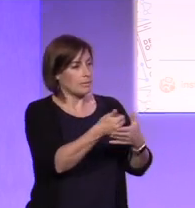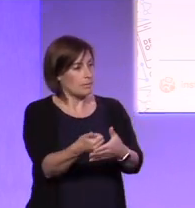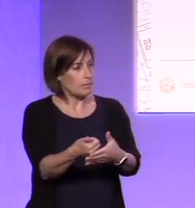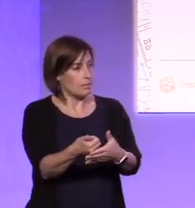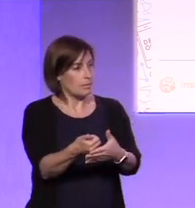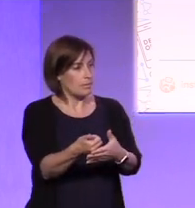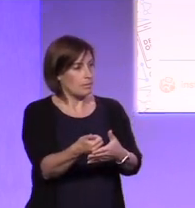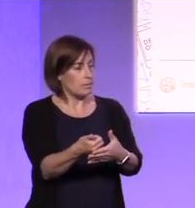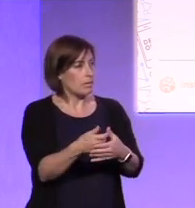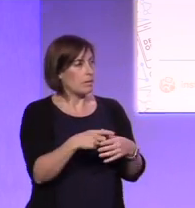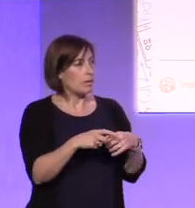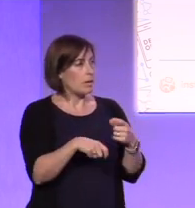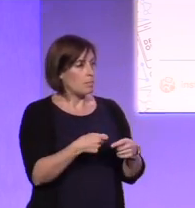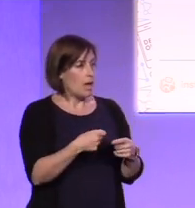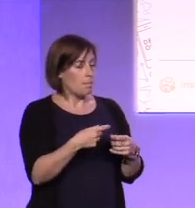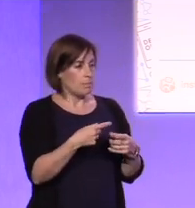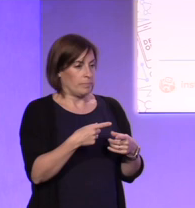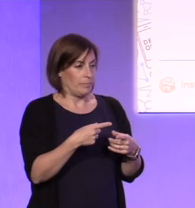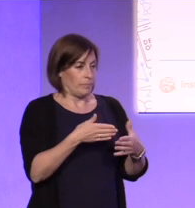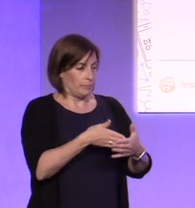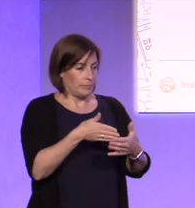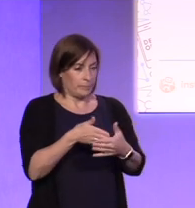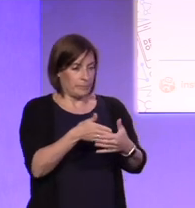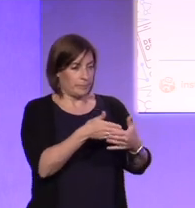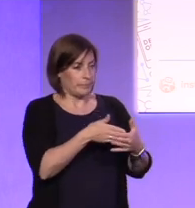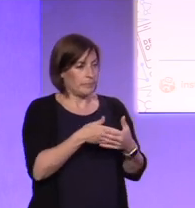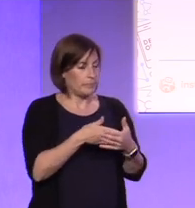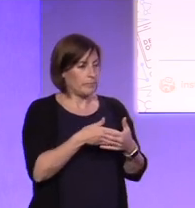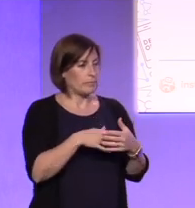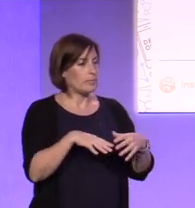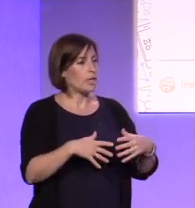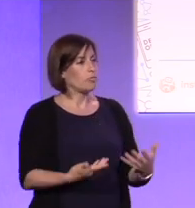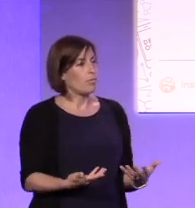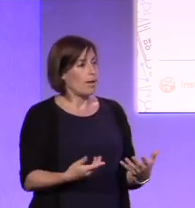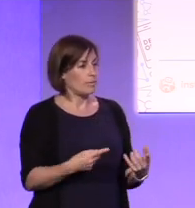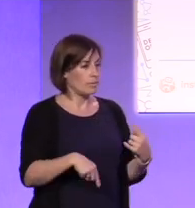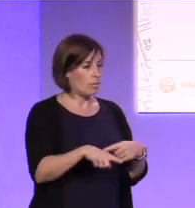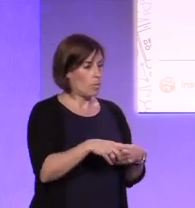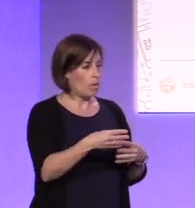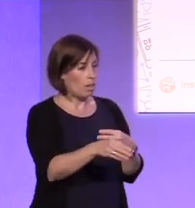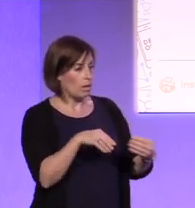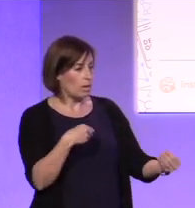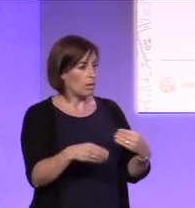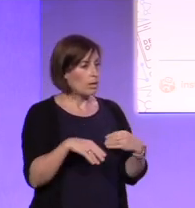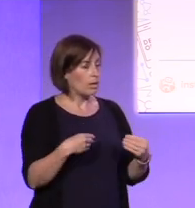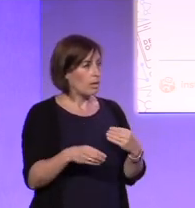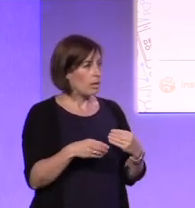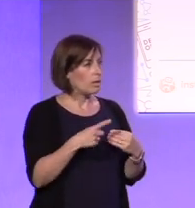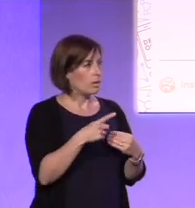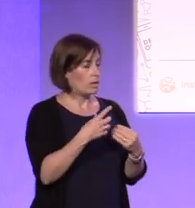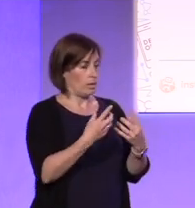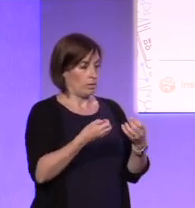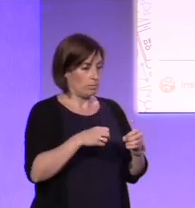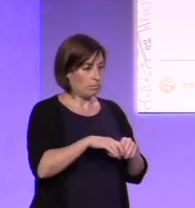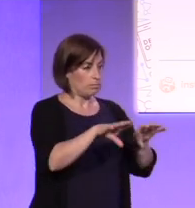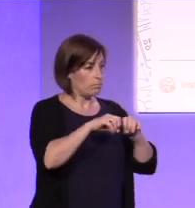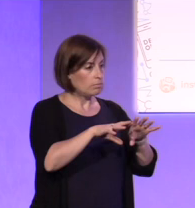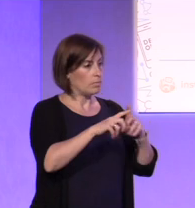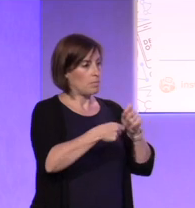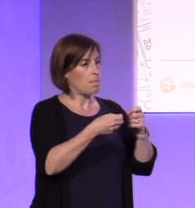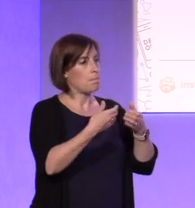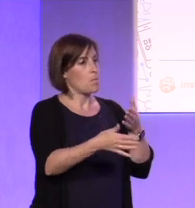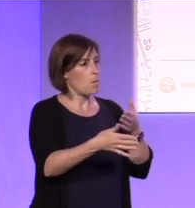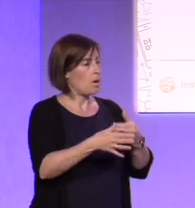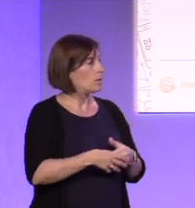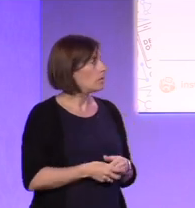us to relax those constraints in our pipelines. We were able to increase our team's throughput. But what we were also able to do